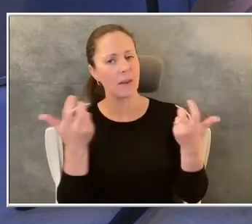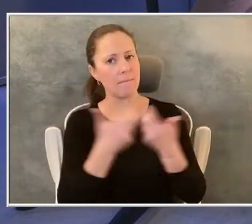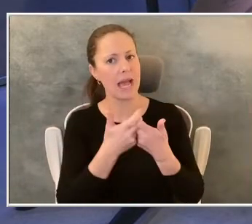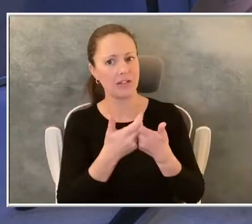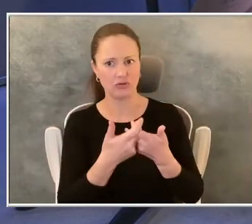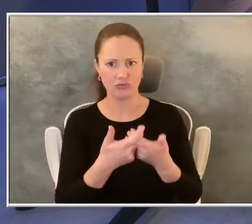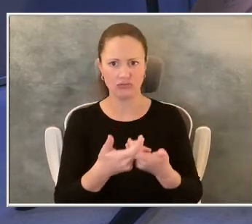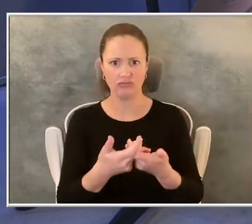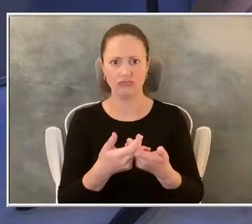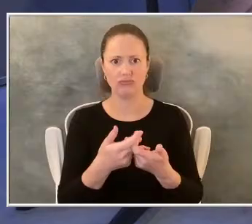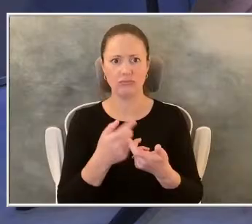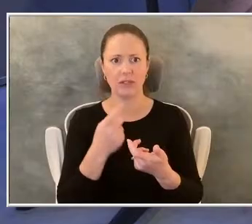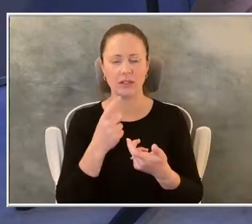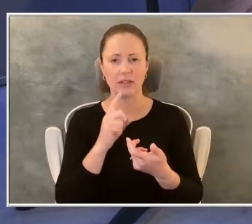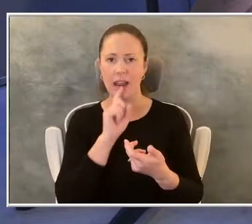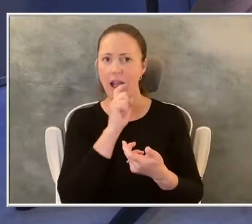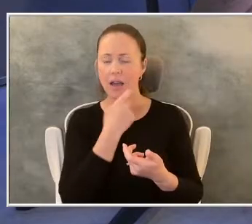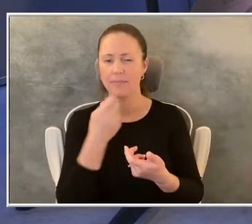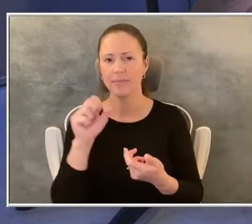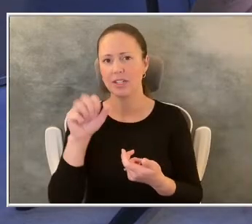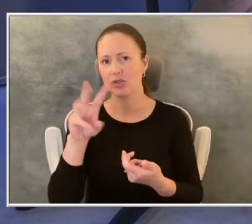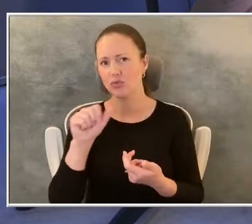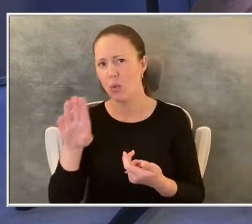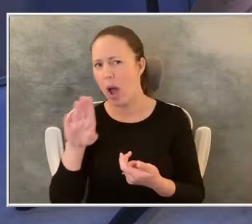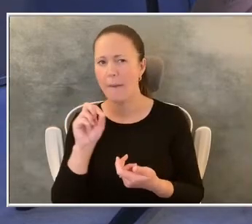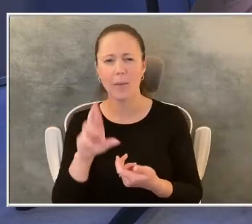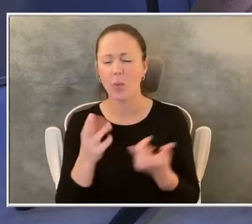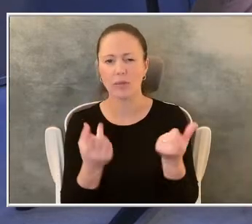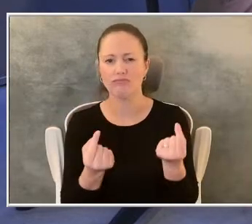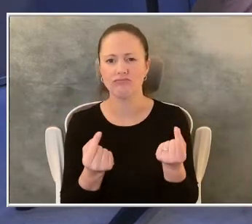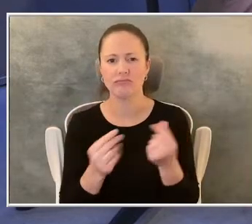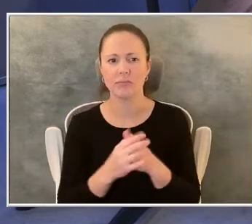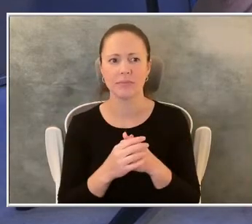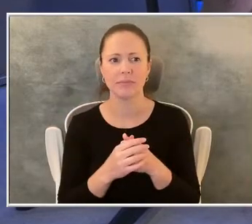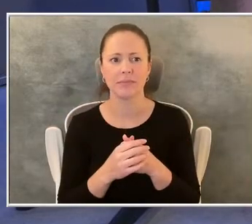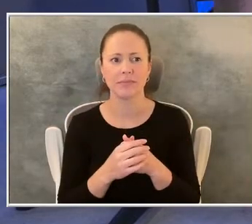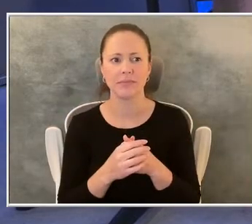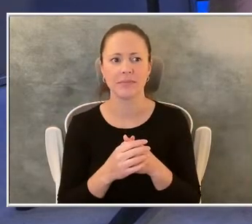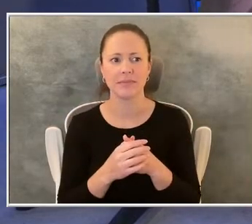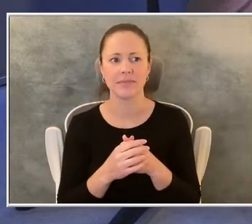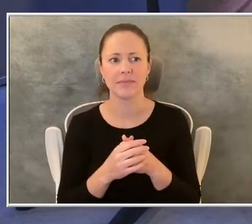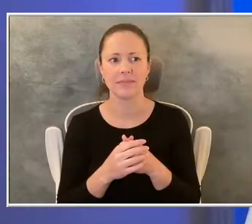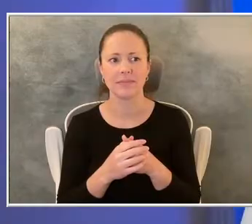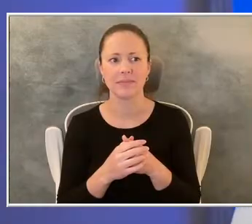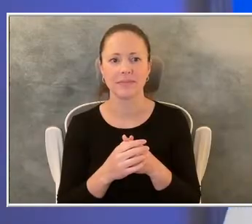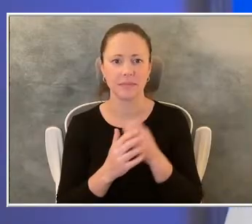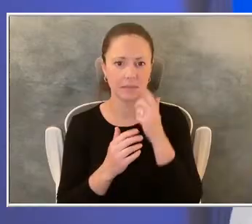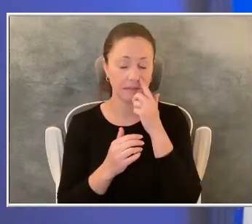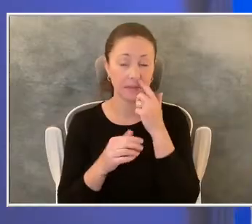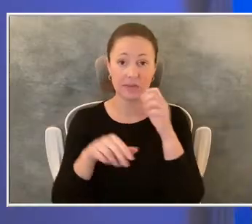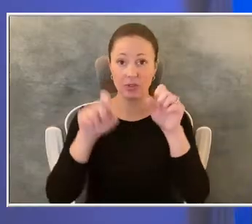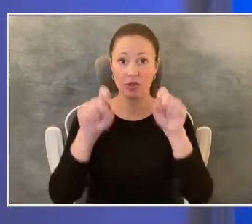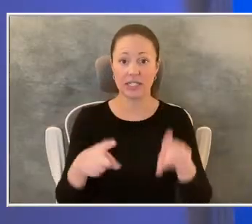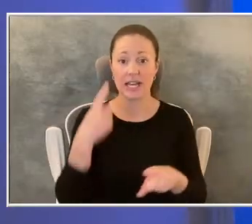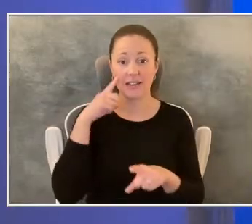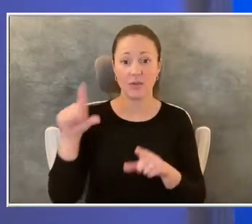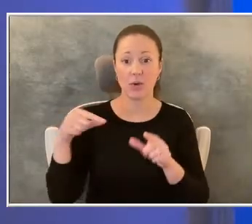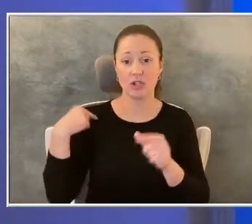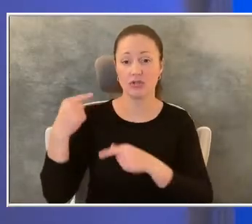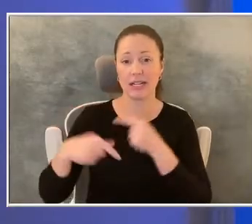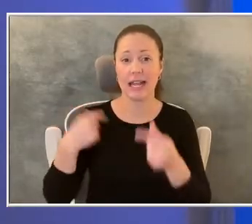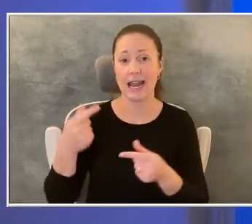a cheek swab like it is when you send it in? Dr. Abiyankar? Yeah, so to test for genetic